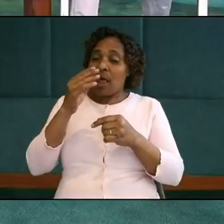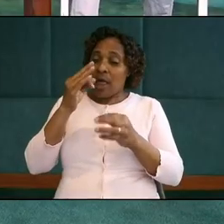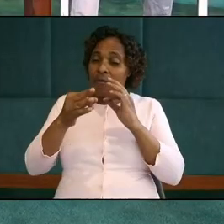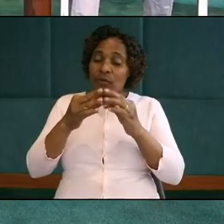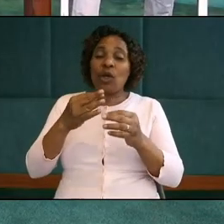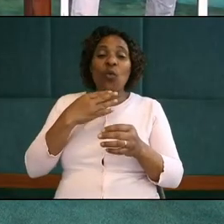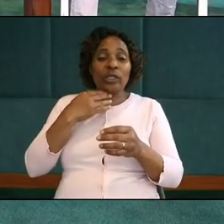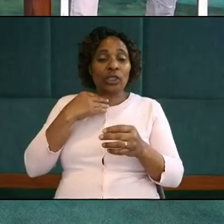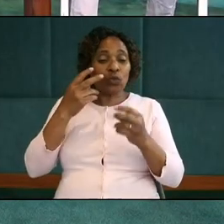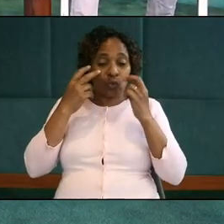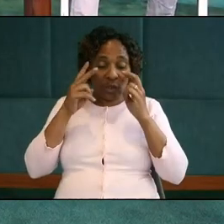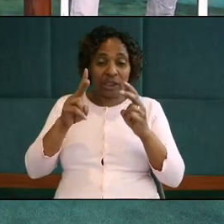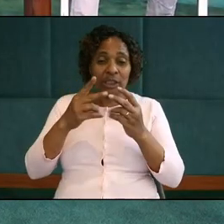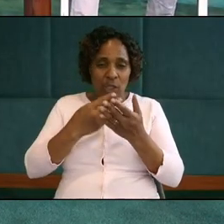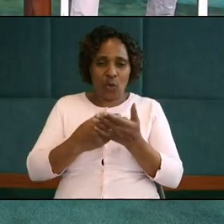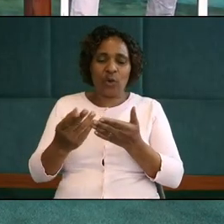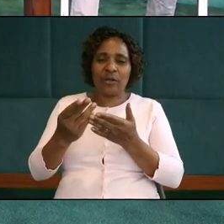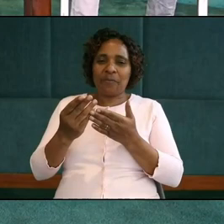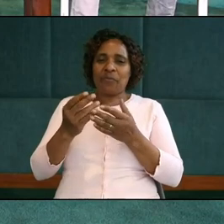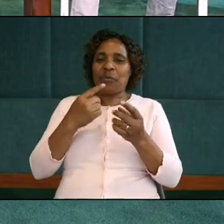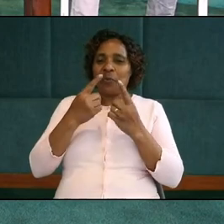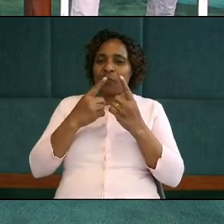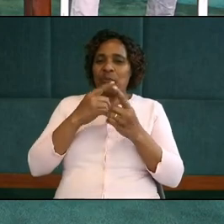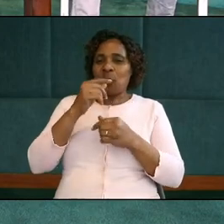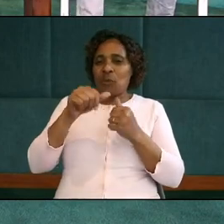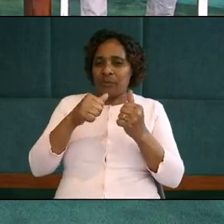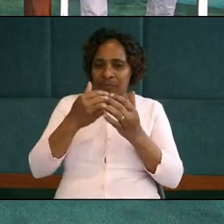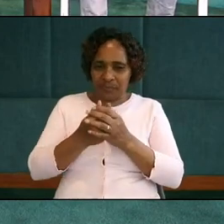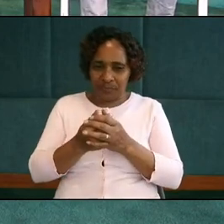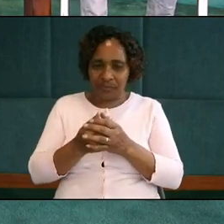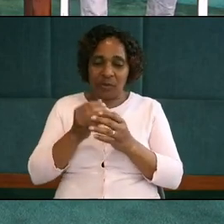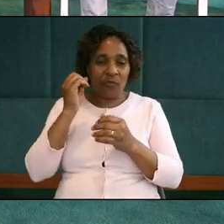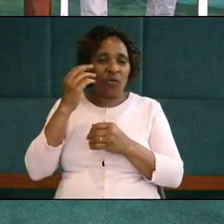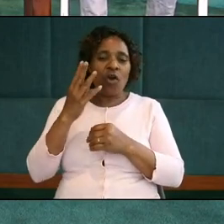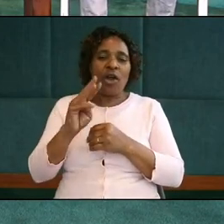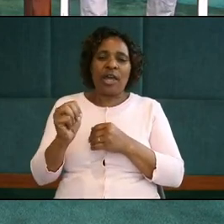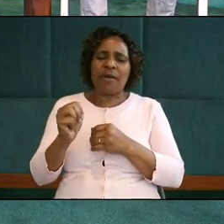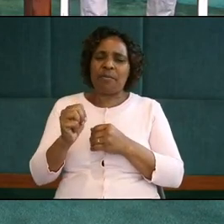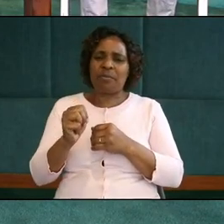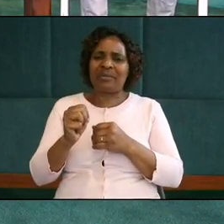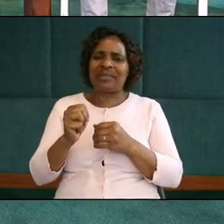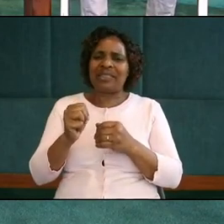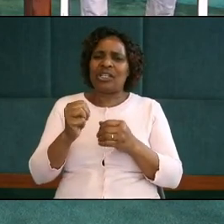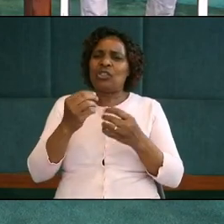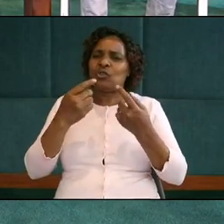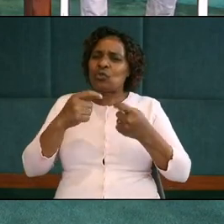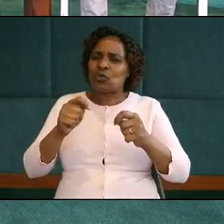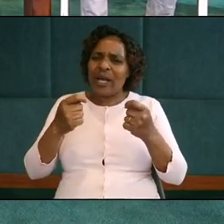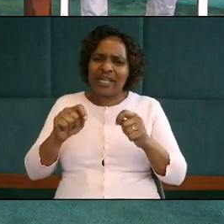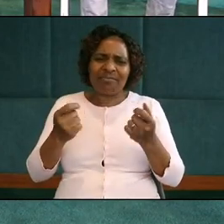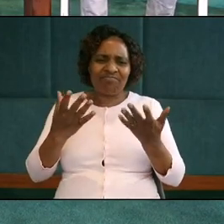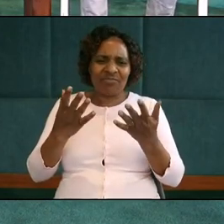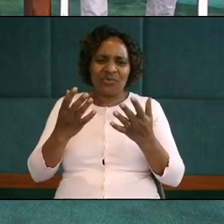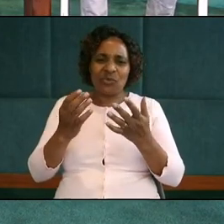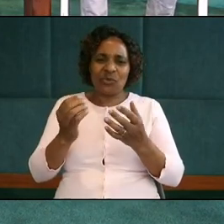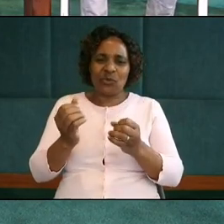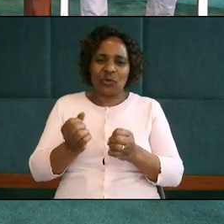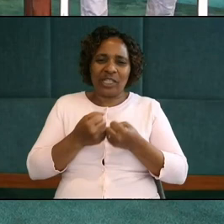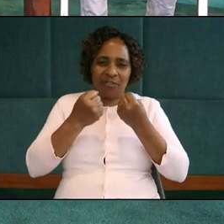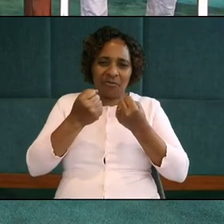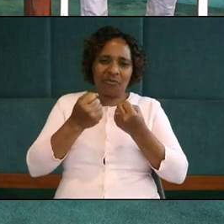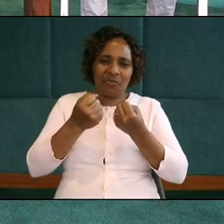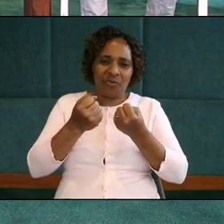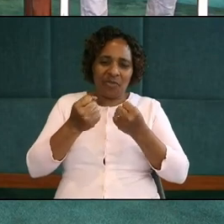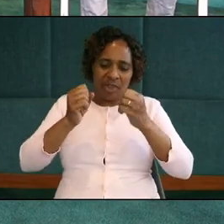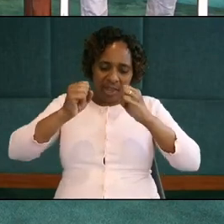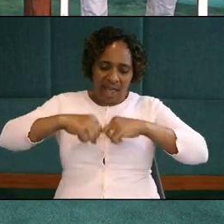If I may add also. Go ahead. Like, you've talked about the case of Uzzah. For him, it was more of trying to save the Ark of the Covenant.